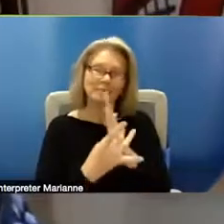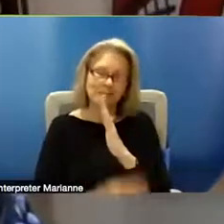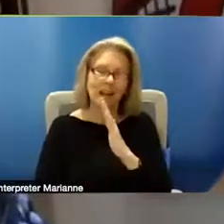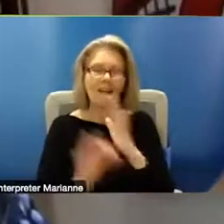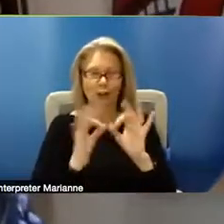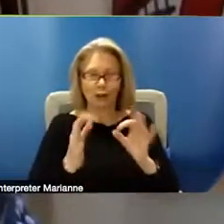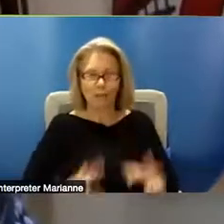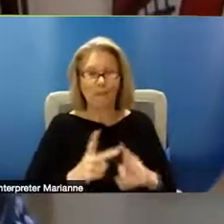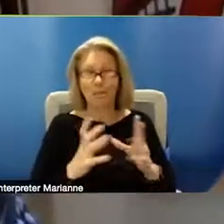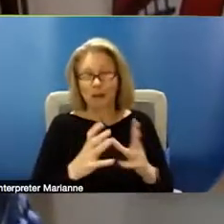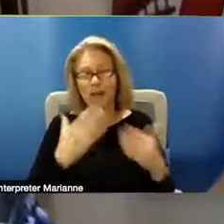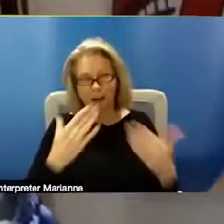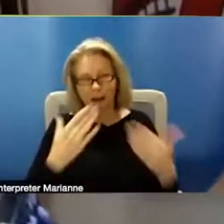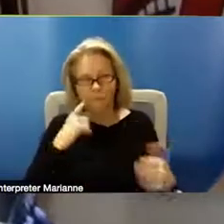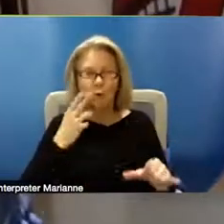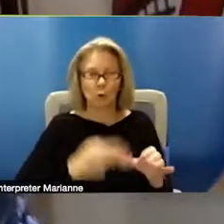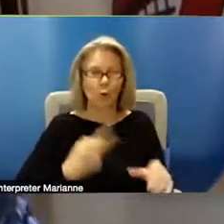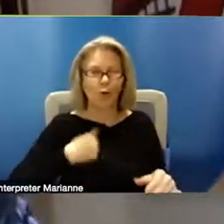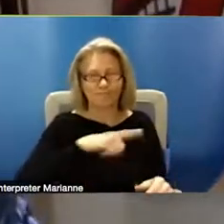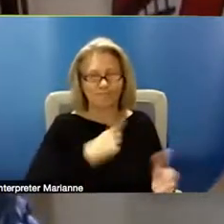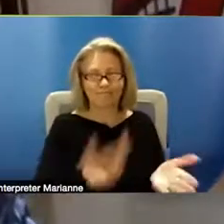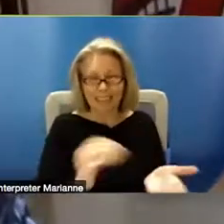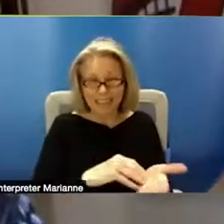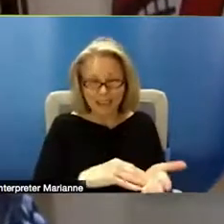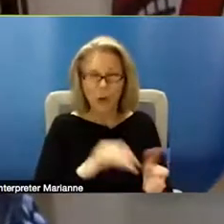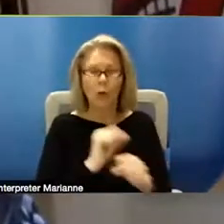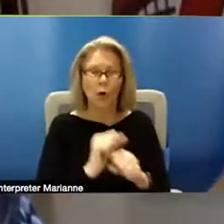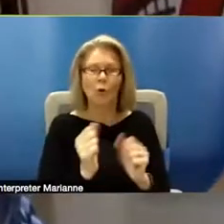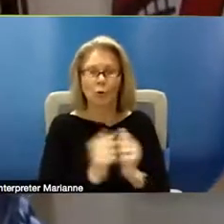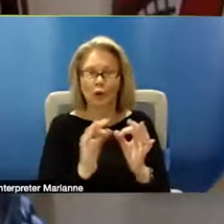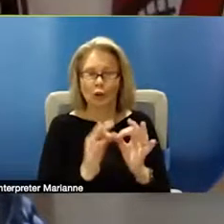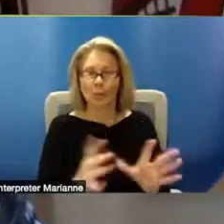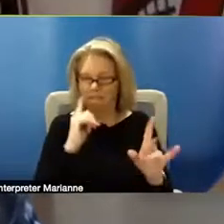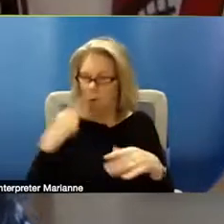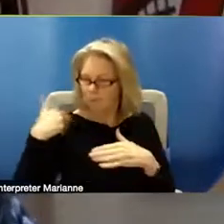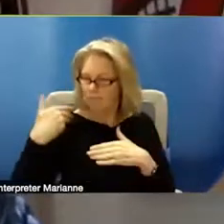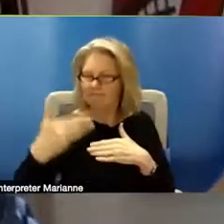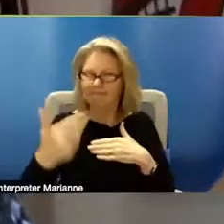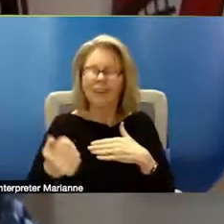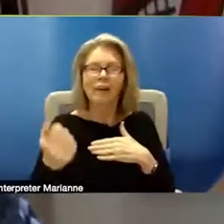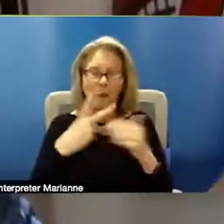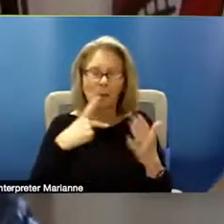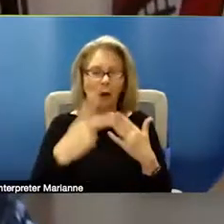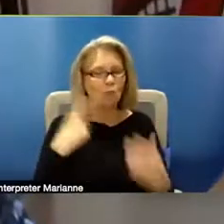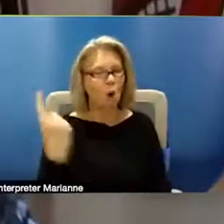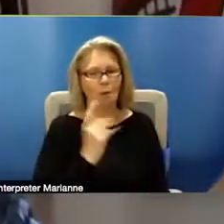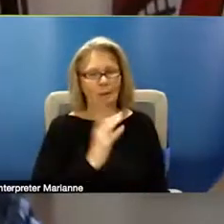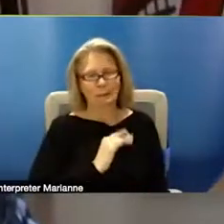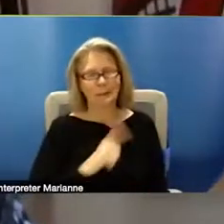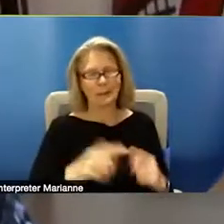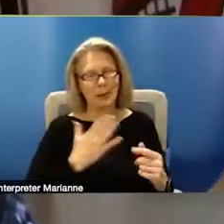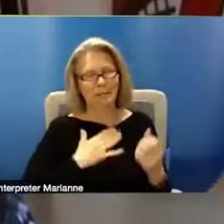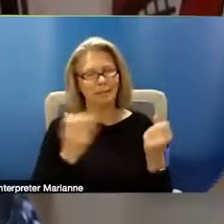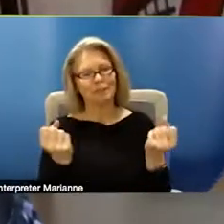the experts, I should say, the interpreters, very much for joining us again. We've been working with them for a number of programs, and it's really